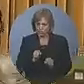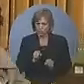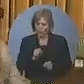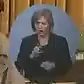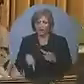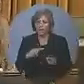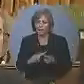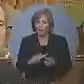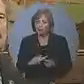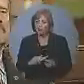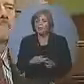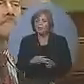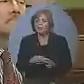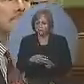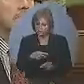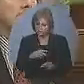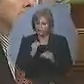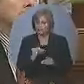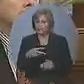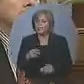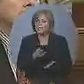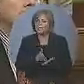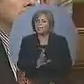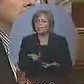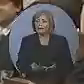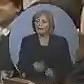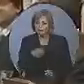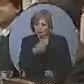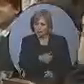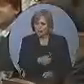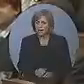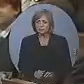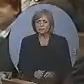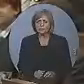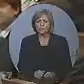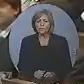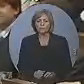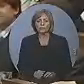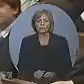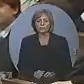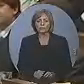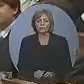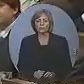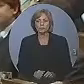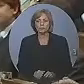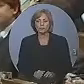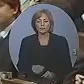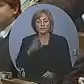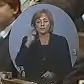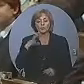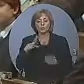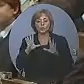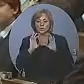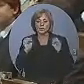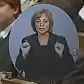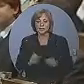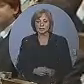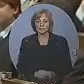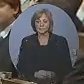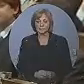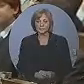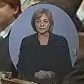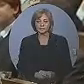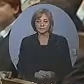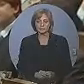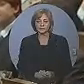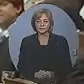The Honourable Government House Leader, order. No, Mr. Speaker, that's quite rich. Let me tell you about this minister, Mr.